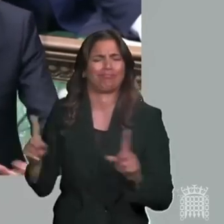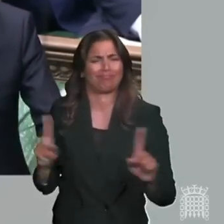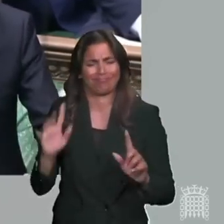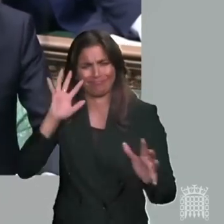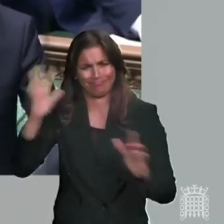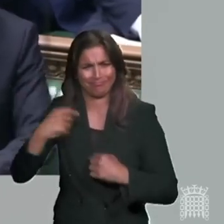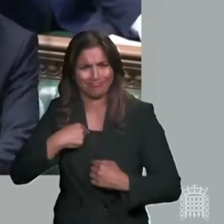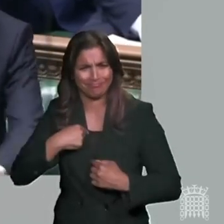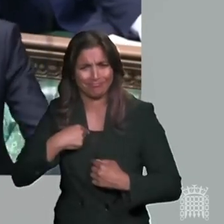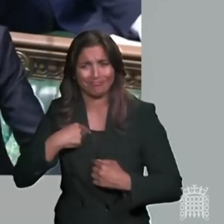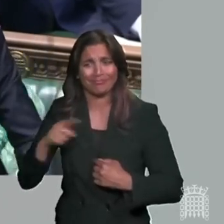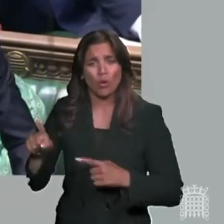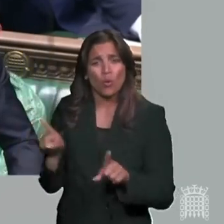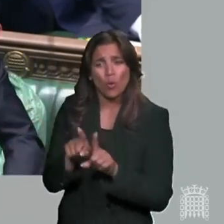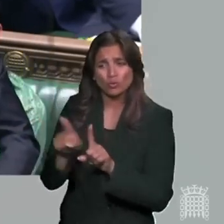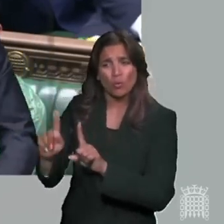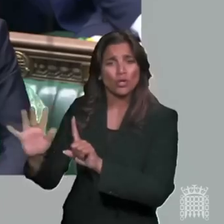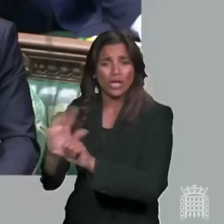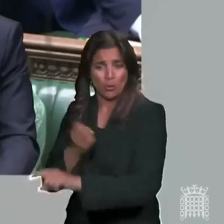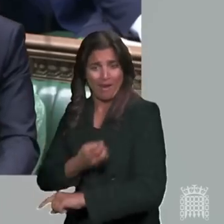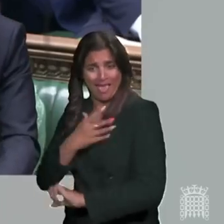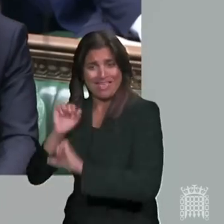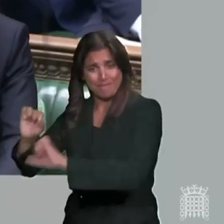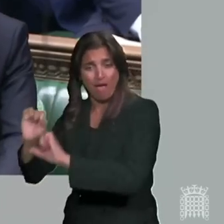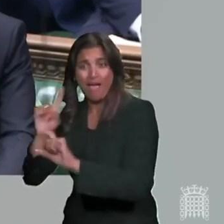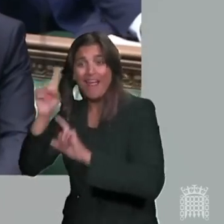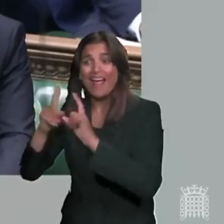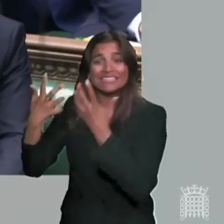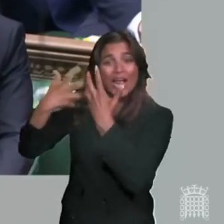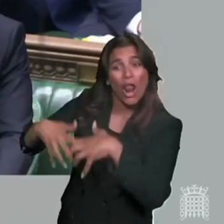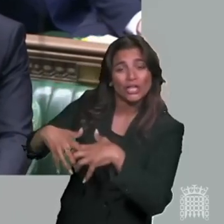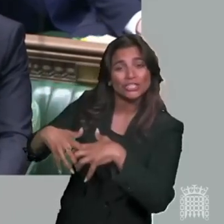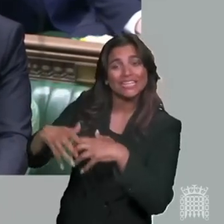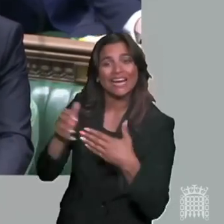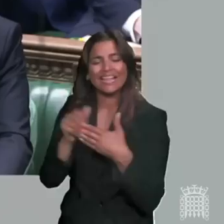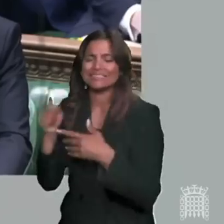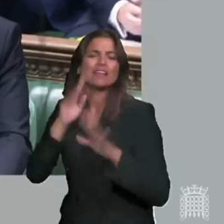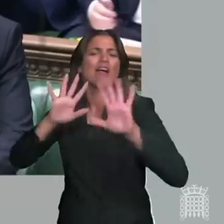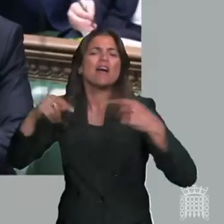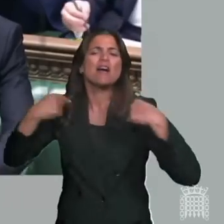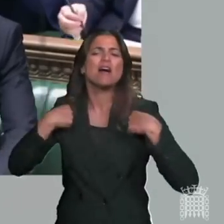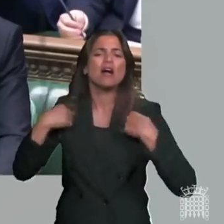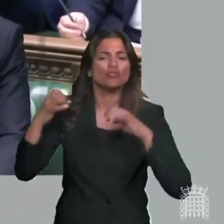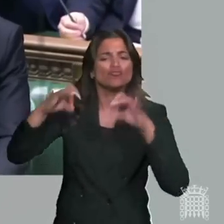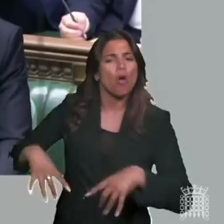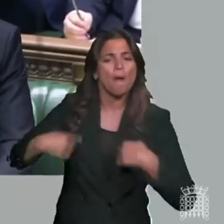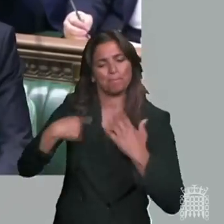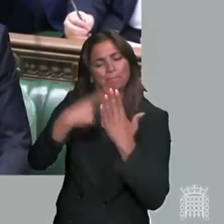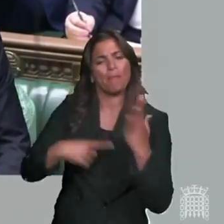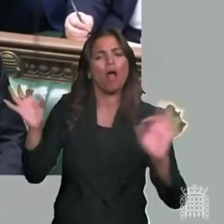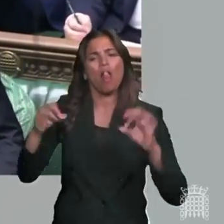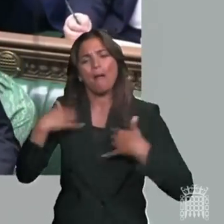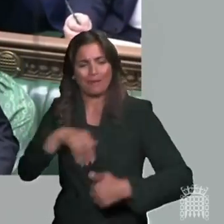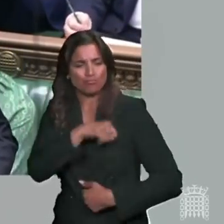they were 100% not abandoning their pledge. It really looks like Labour's offer never changes.